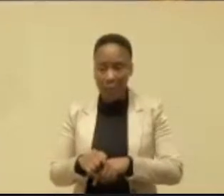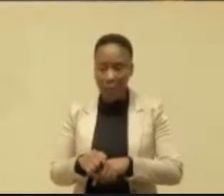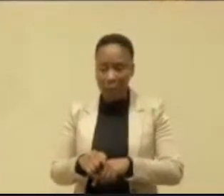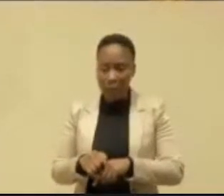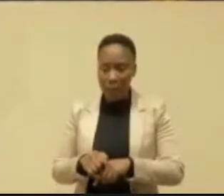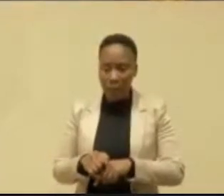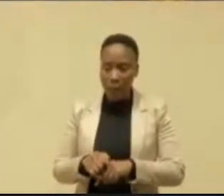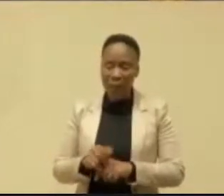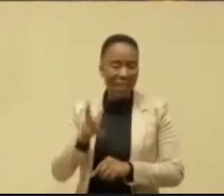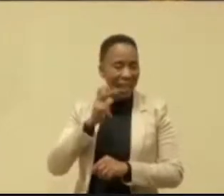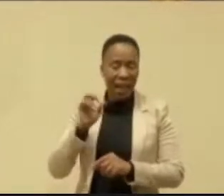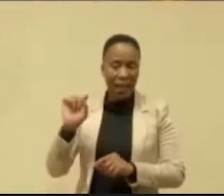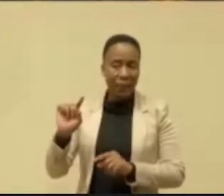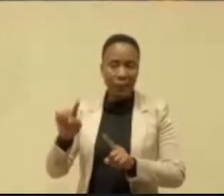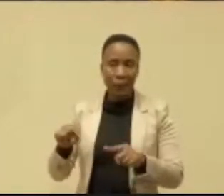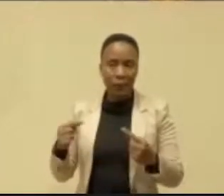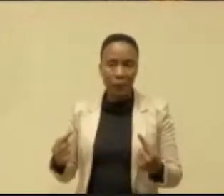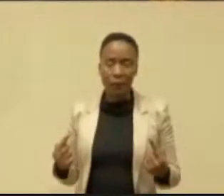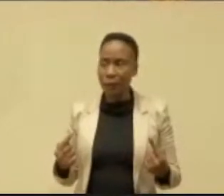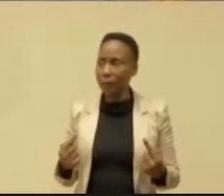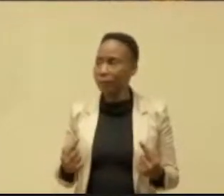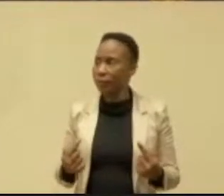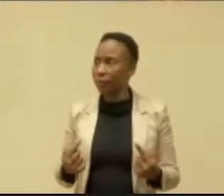we can hear the murmuring here yes